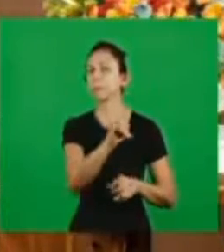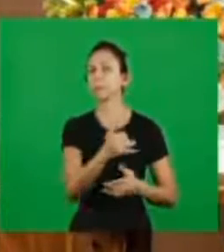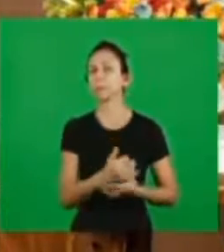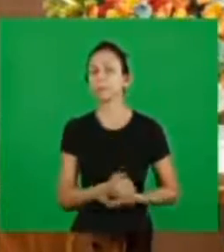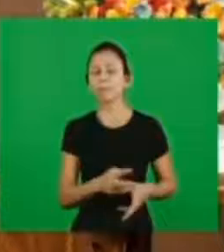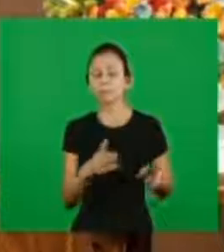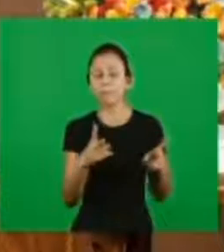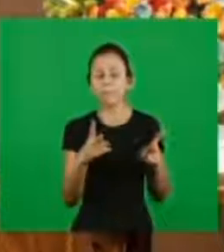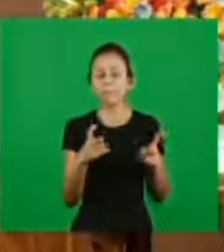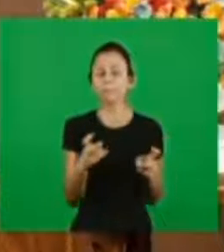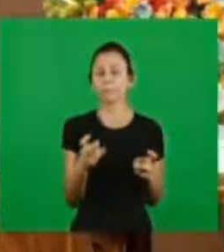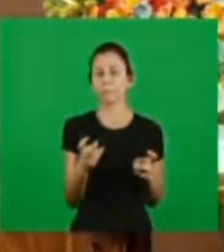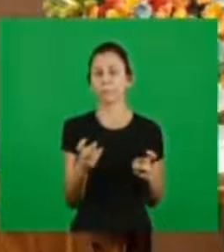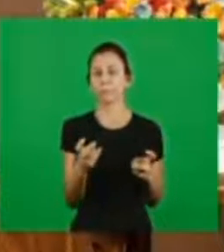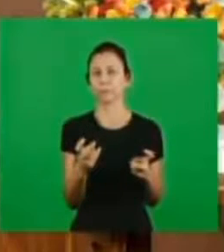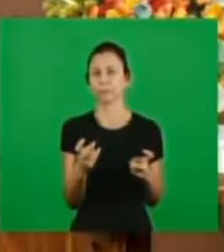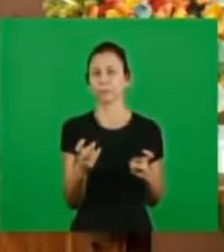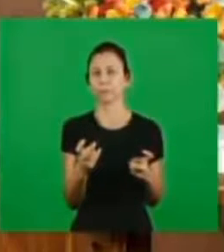prophetic is